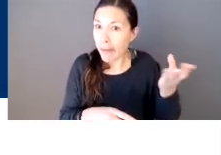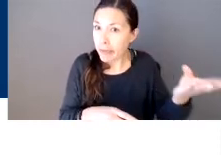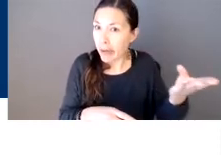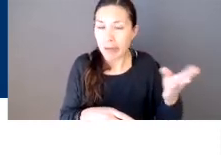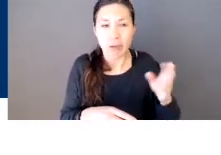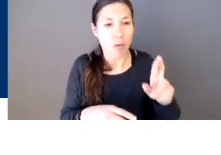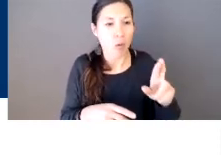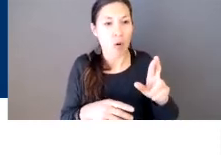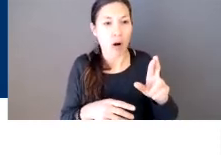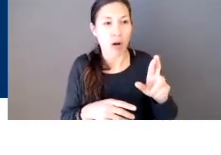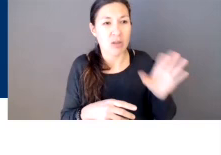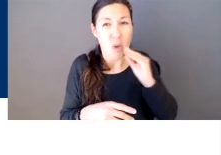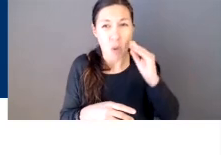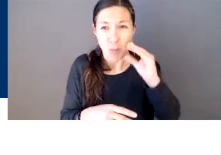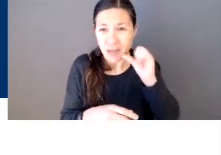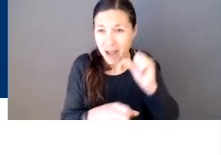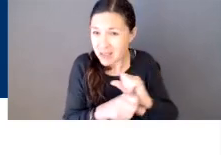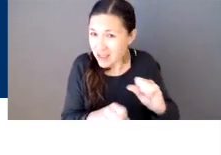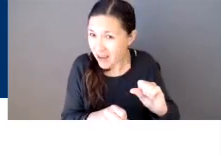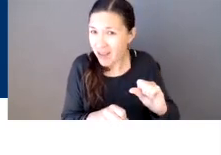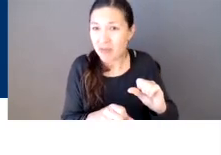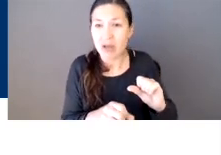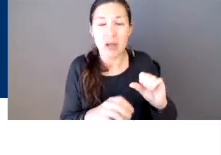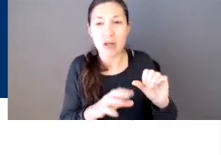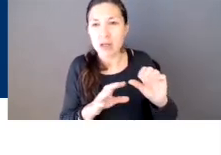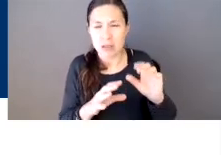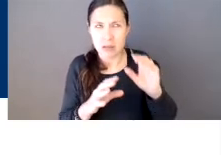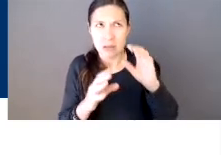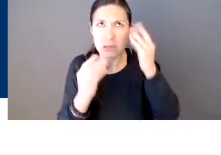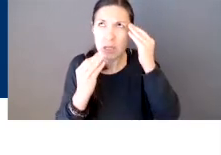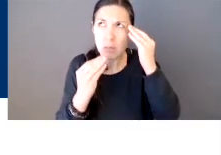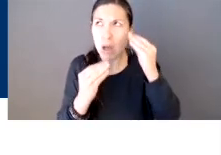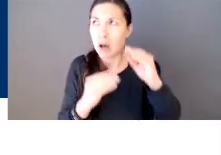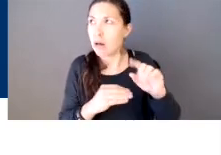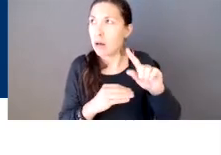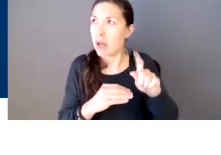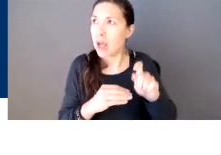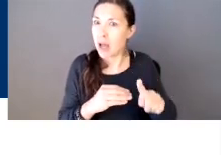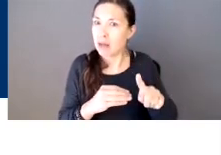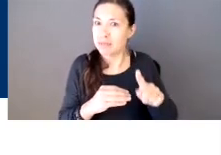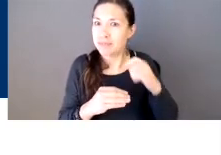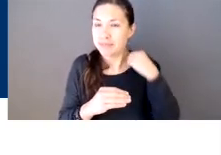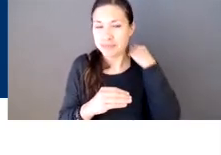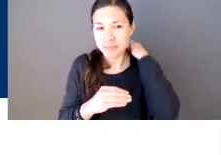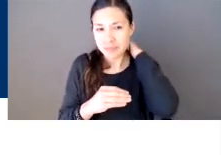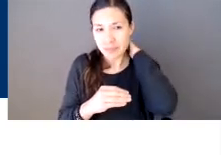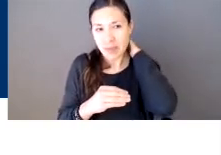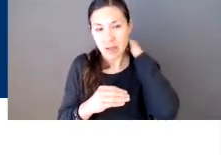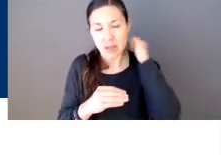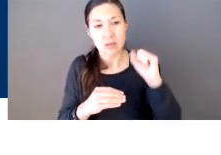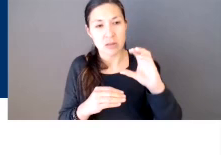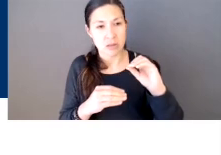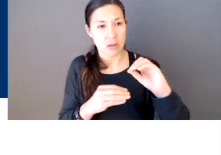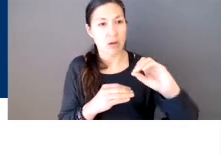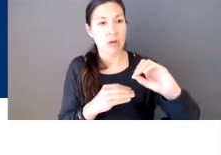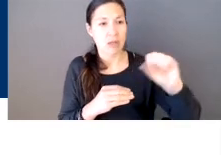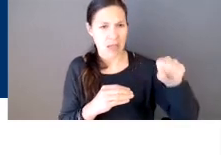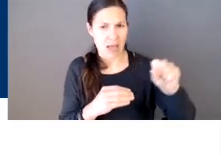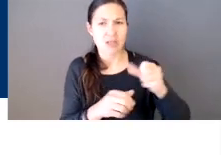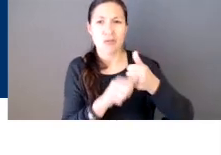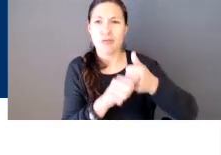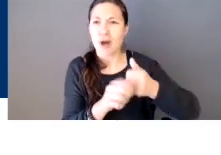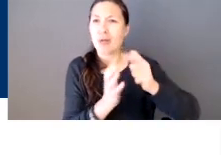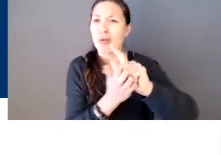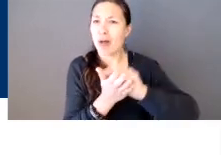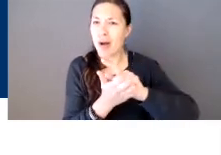home? So I think the new normal is getting back to those regulatory guidelines where we're going out and seeing people, but still spending